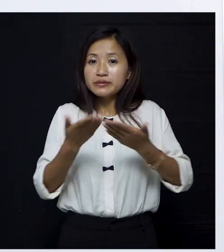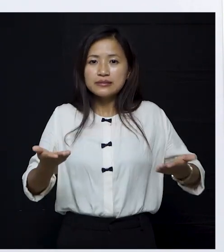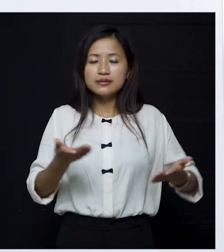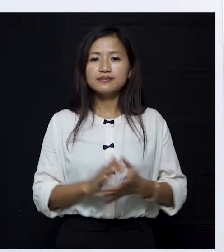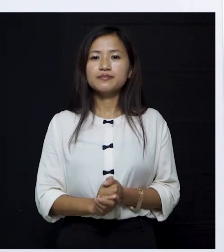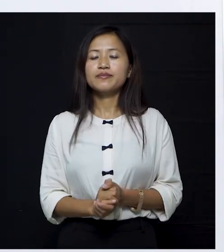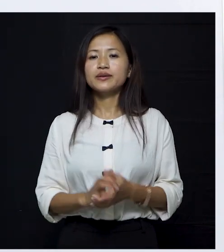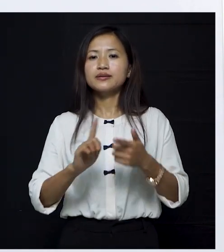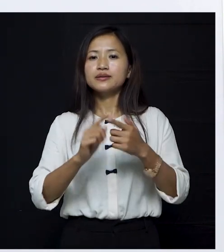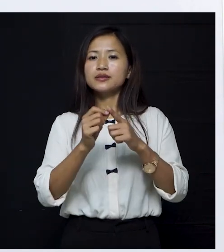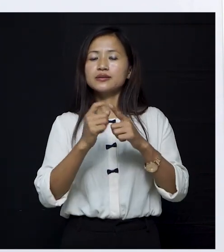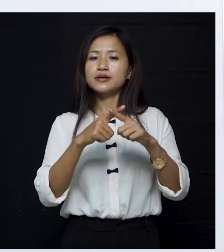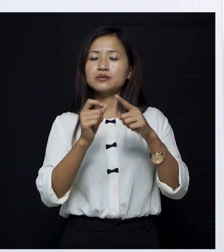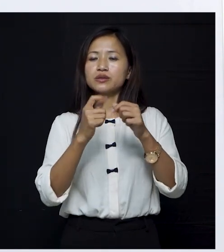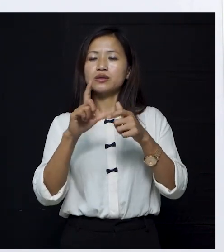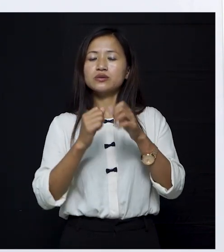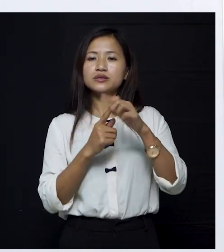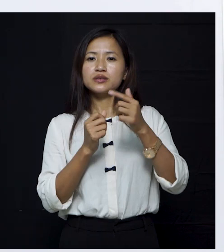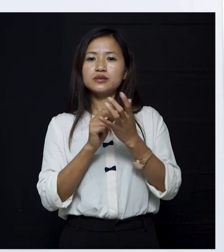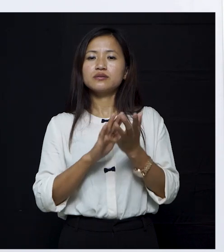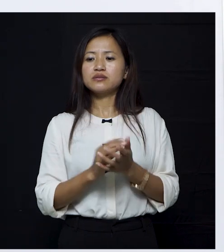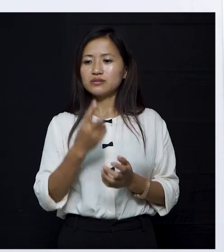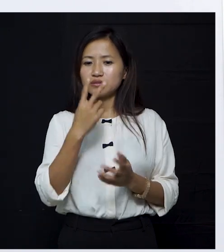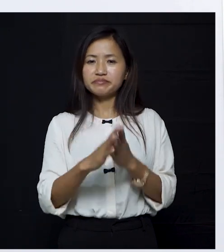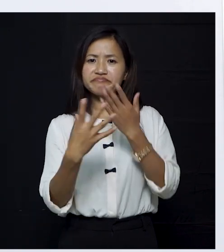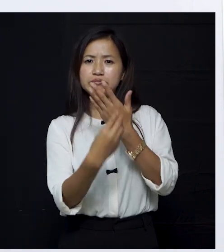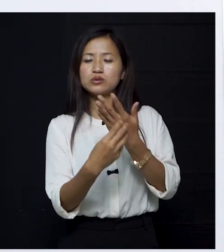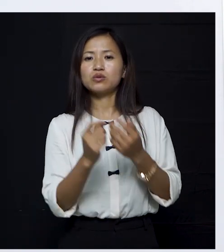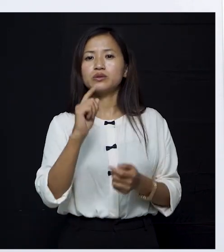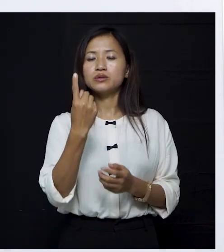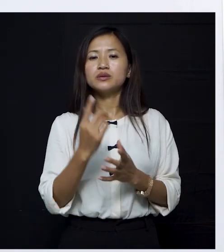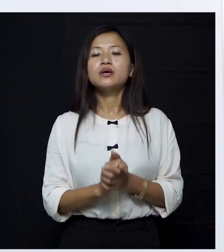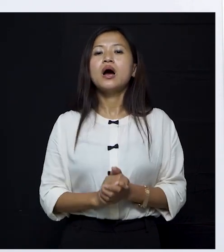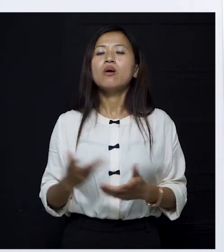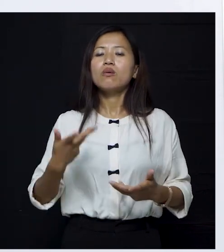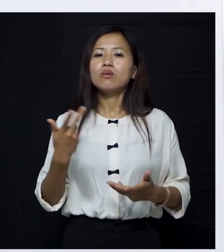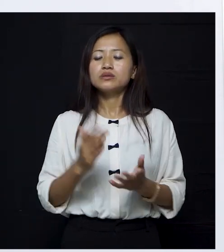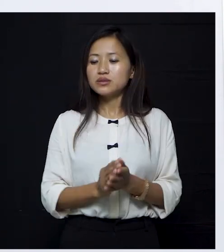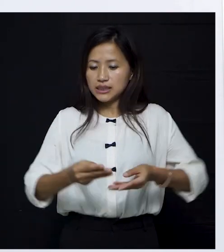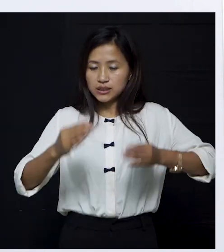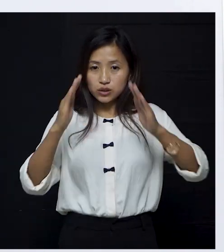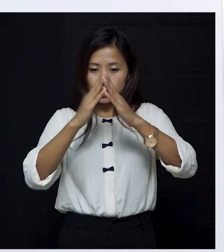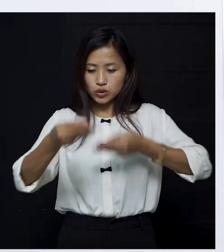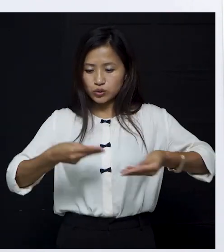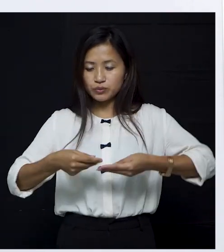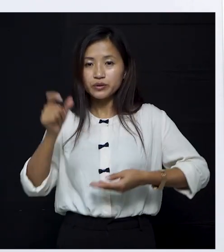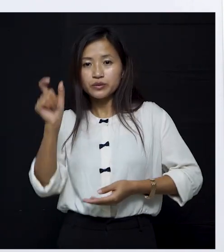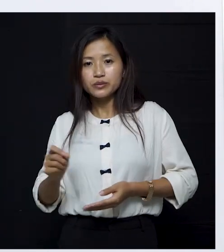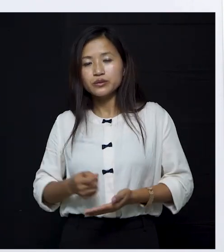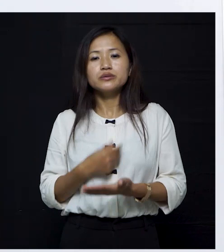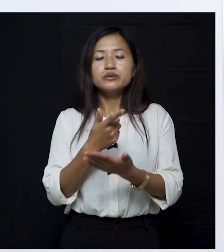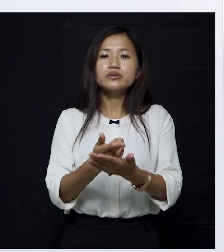the exploitation part is, it is just a duplicated thing, but what the shopkeepers will do is, they will try to sell it at